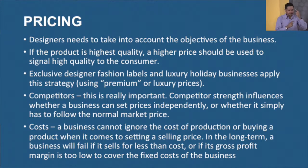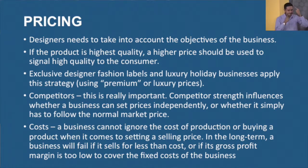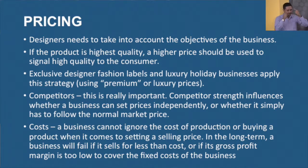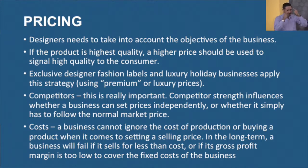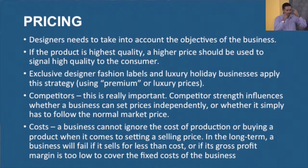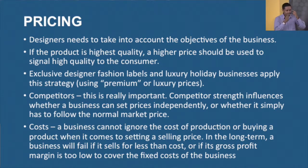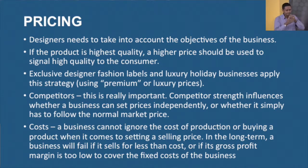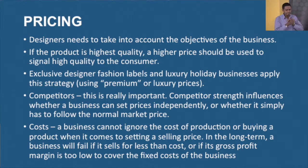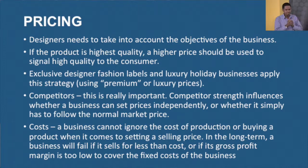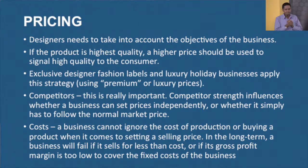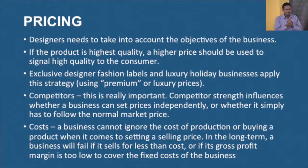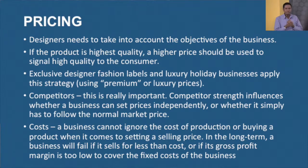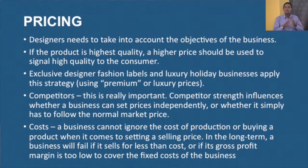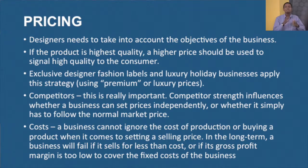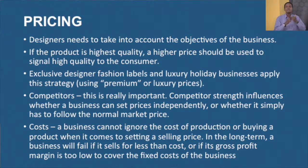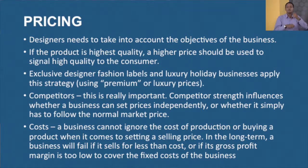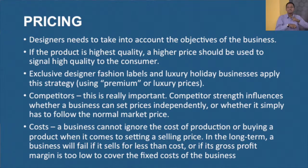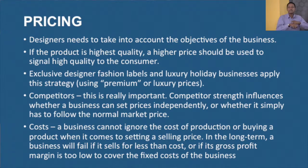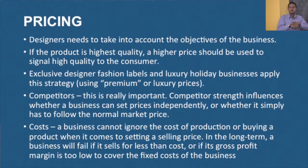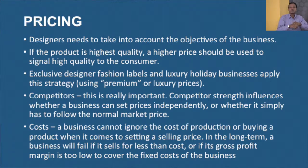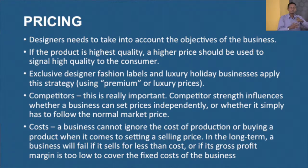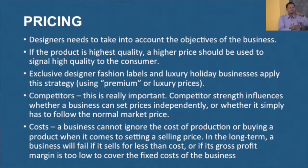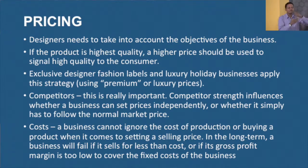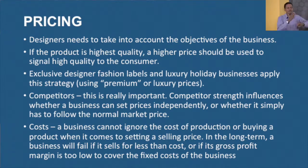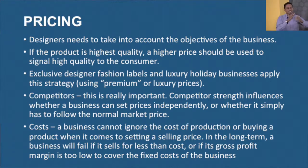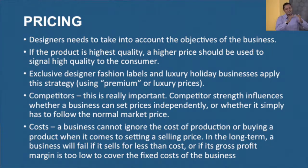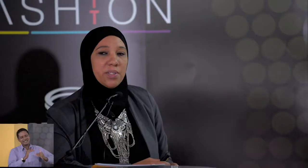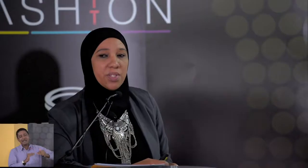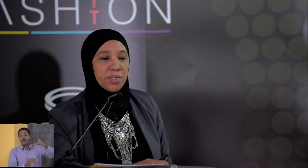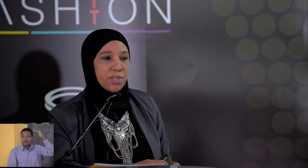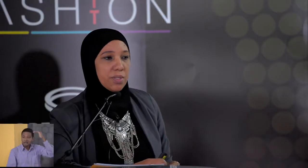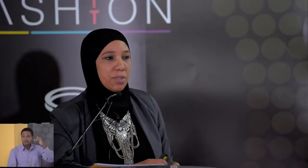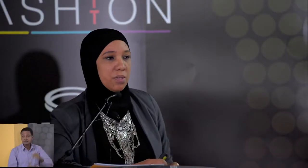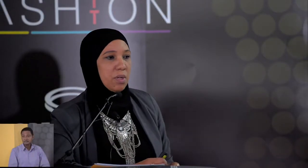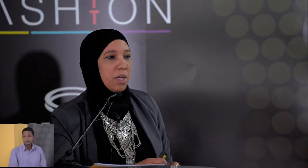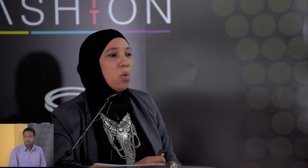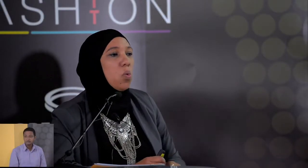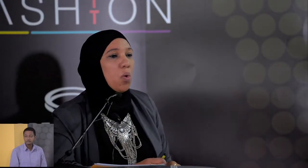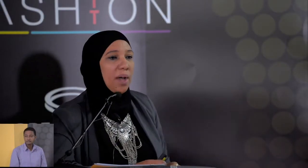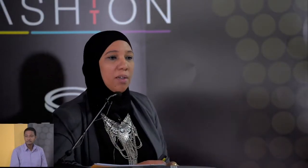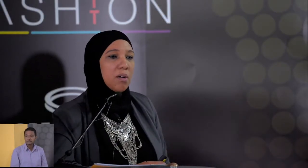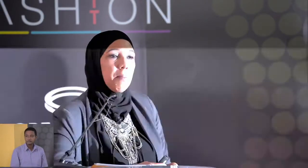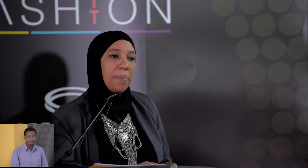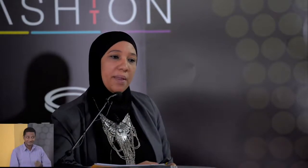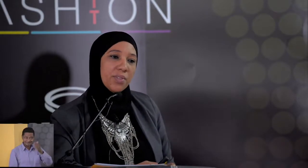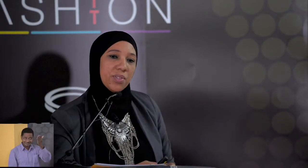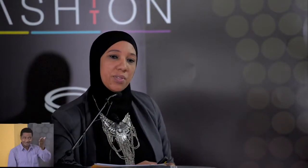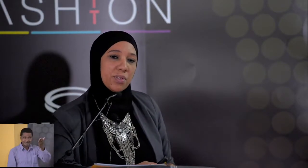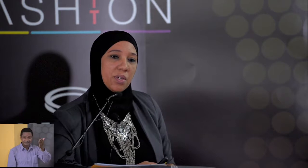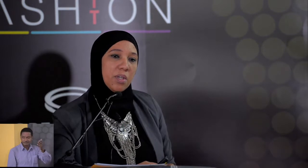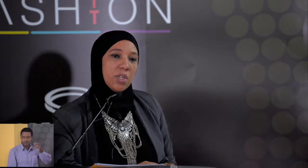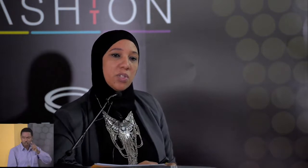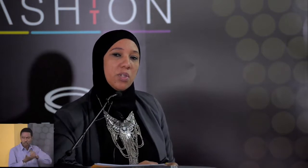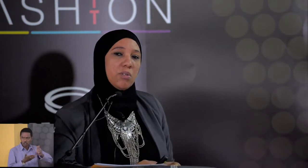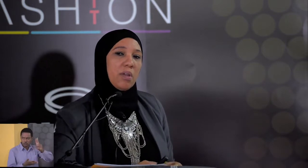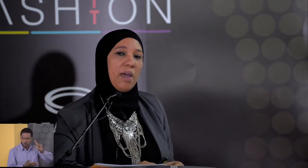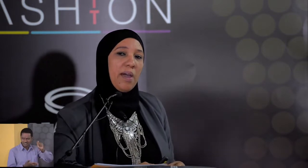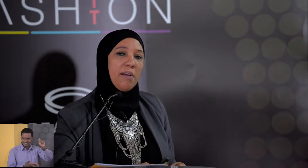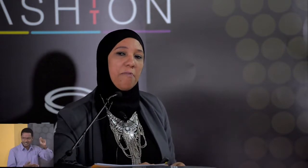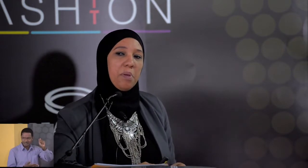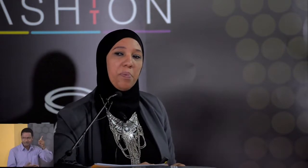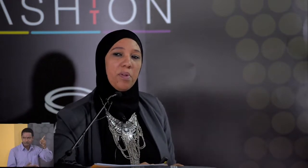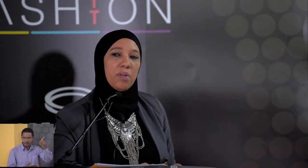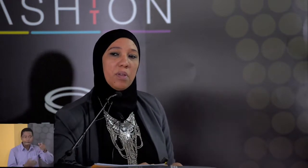have luxury prices. You have to look at your competitors. Okay, who are your competitors? So you're